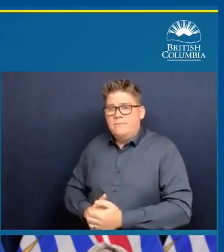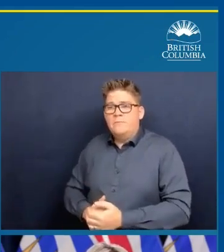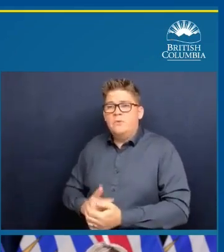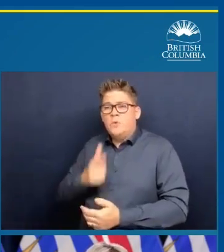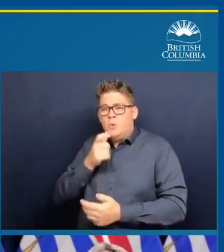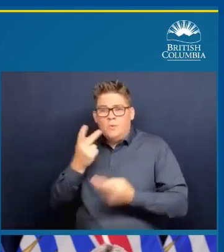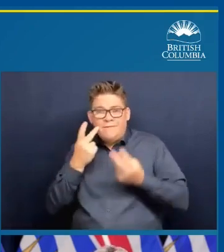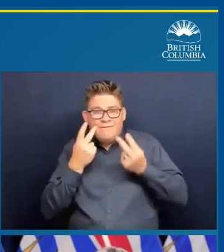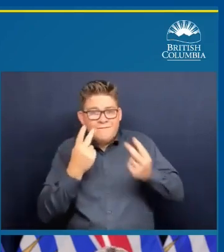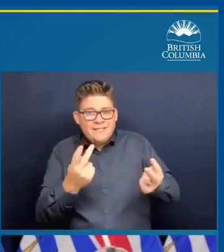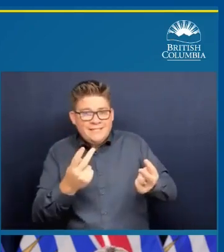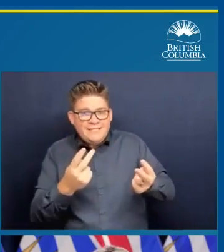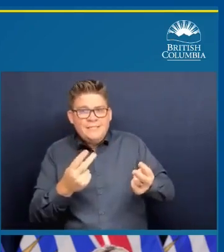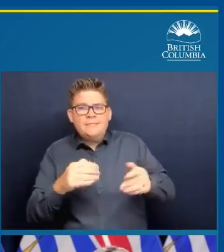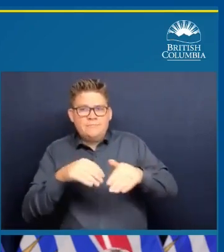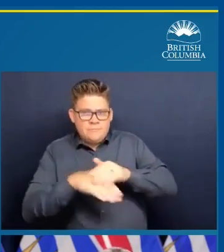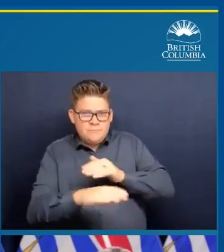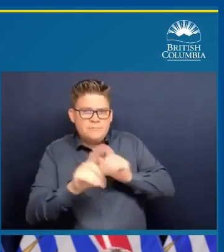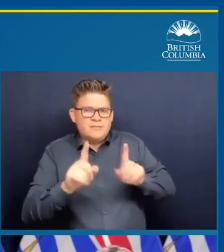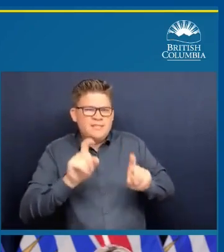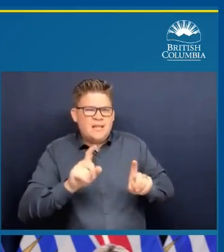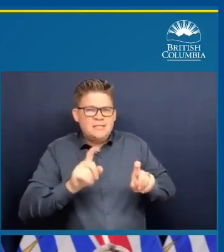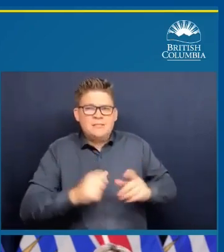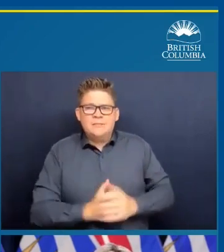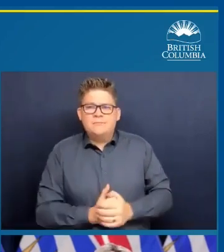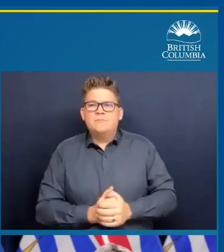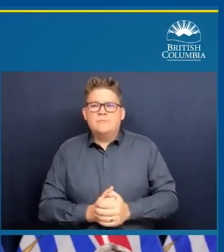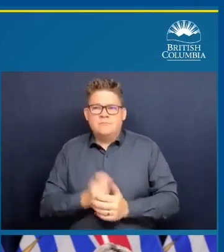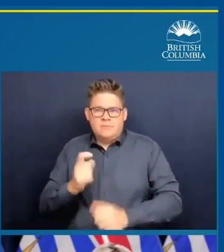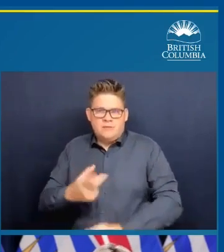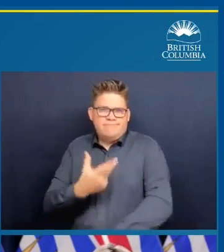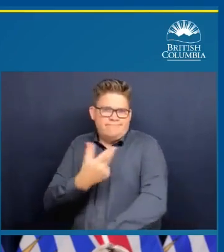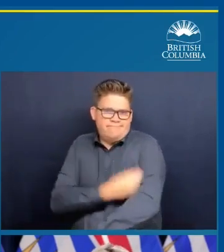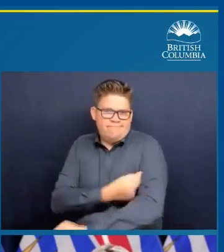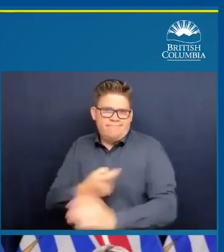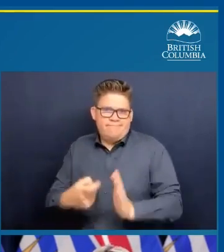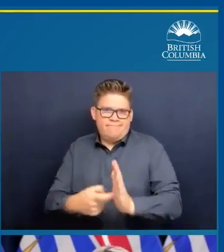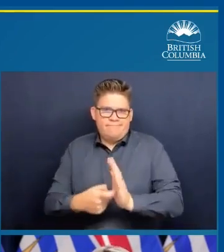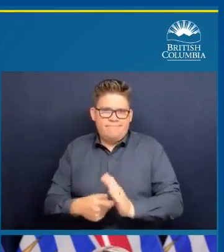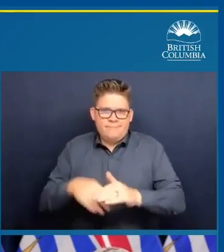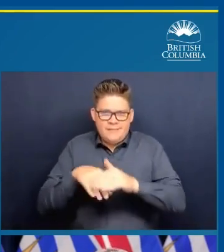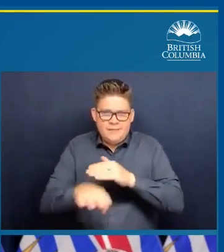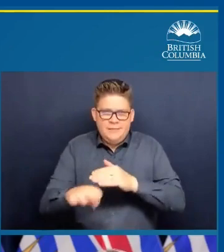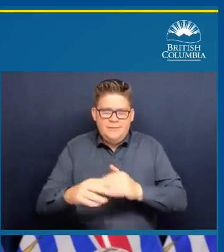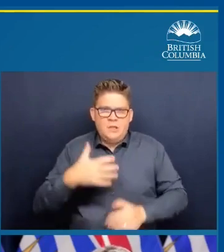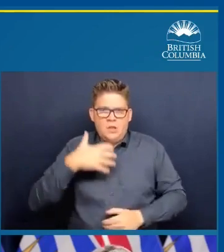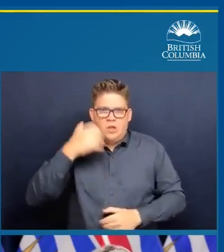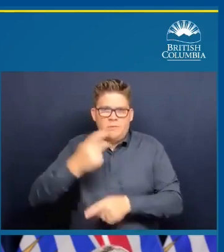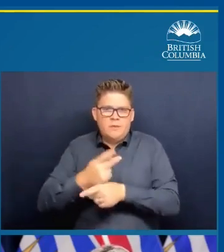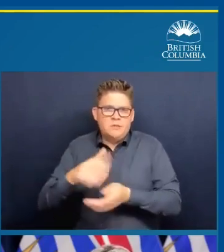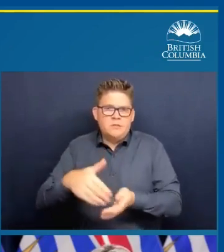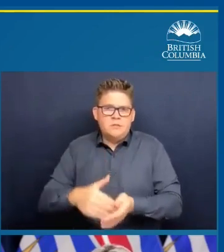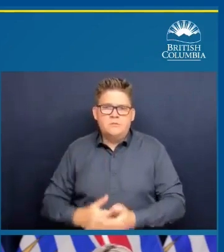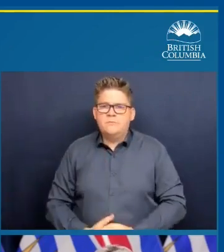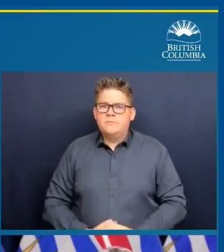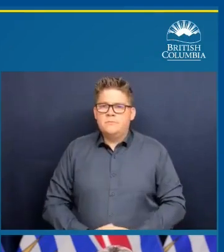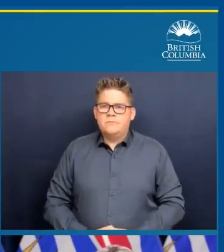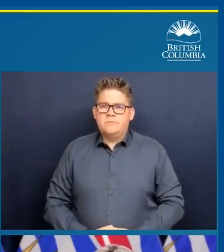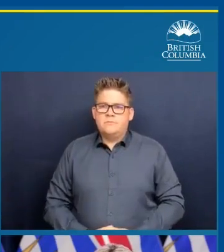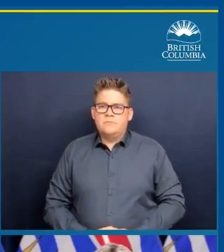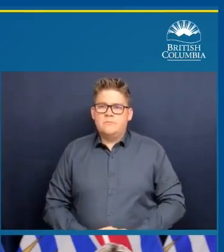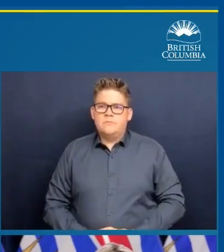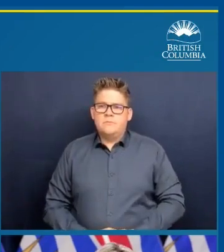All of these are important, but our best protection remains protecting us from getting infected in the first place